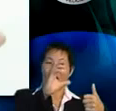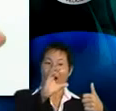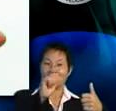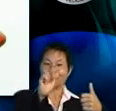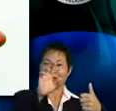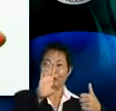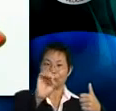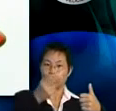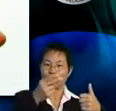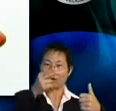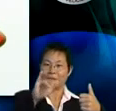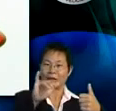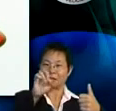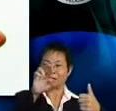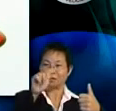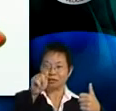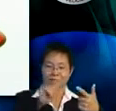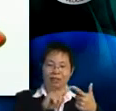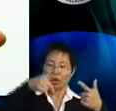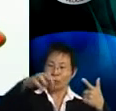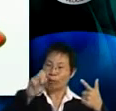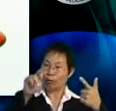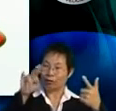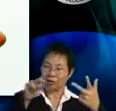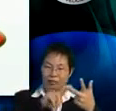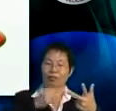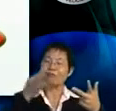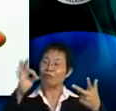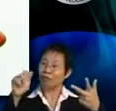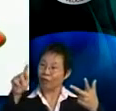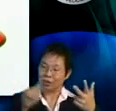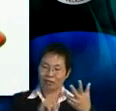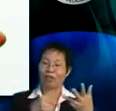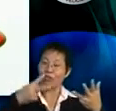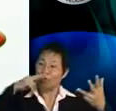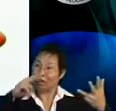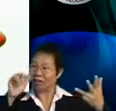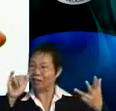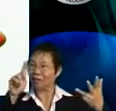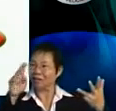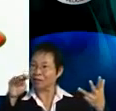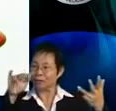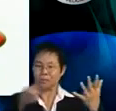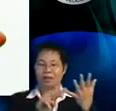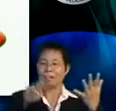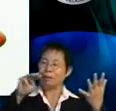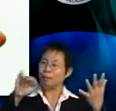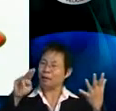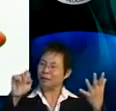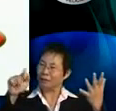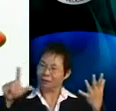carbohydrates, proteins, fats, vitamins, mineral